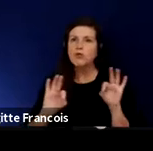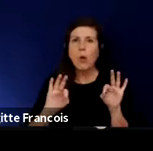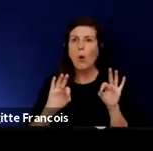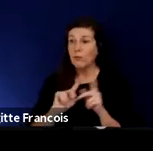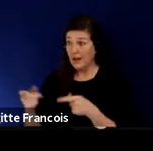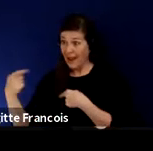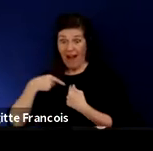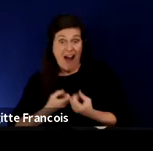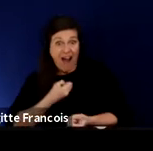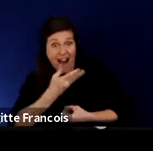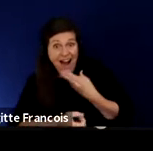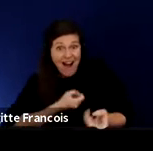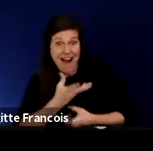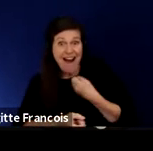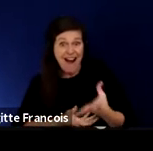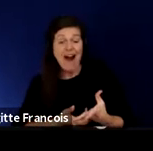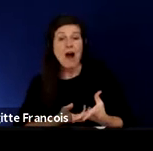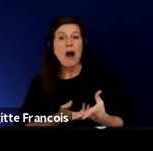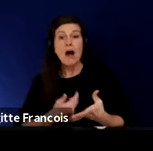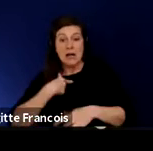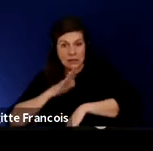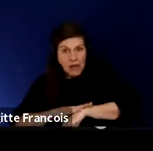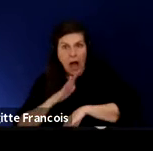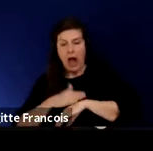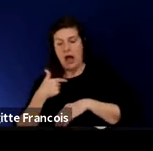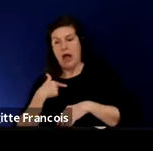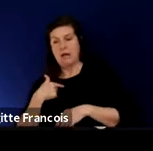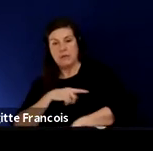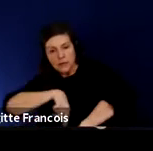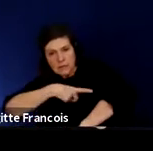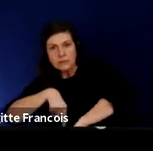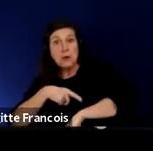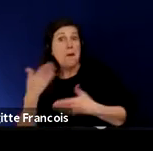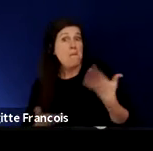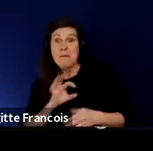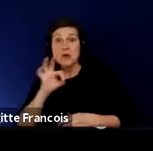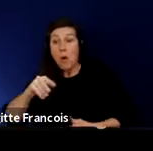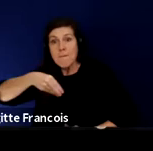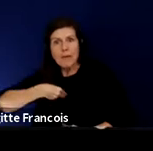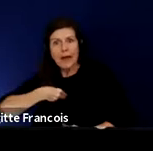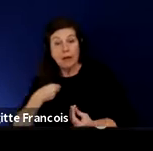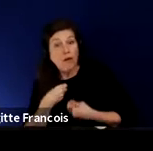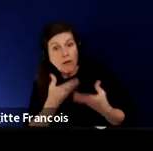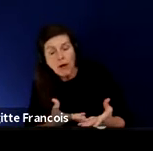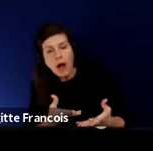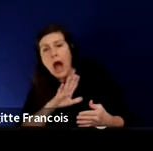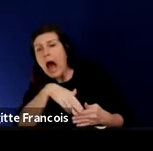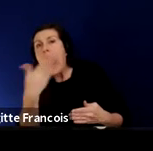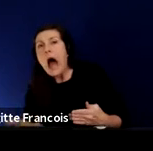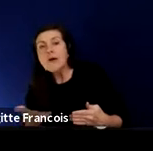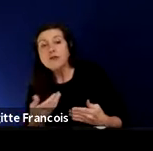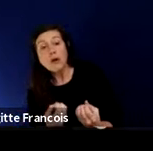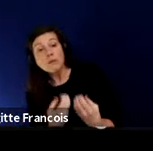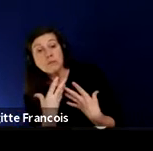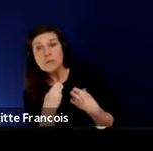everything I know about this, and I took from my time. Maybe I didn't even get paid for it. And then I have no idea what happened. So of